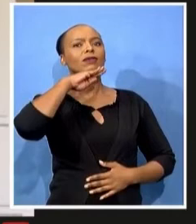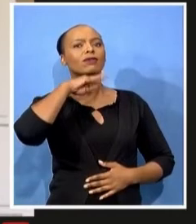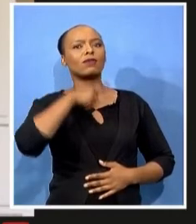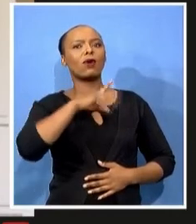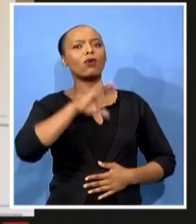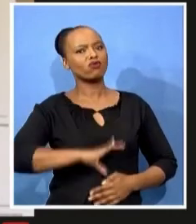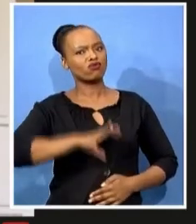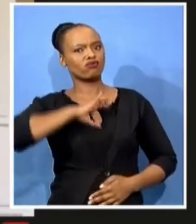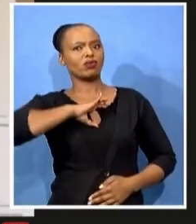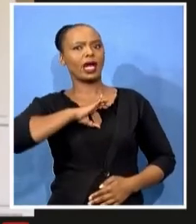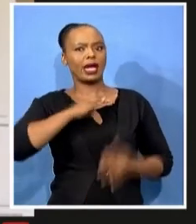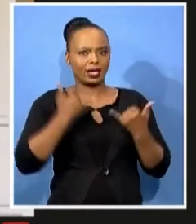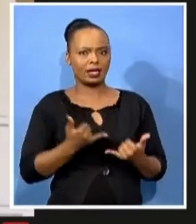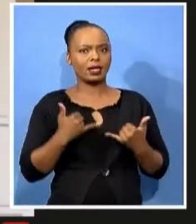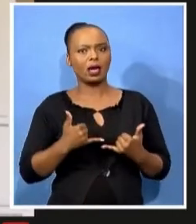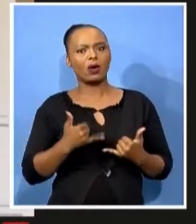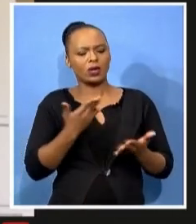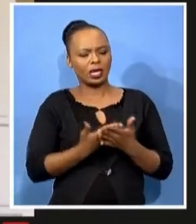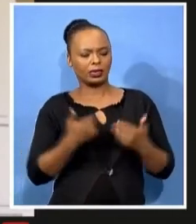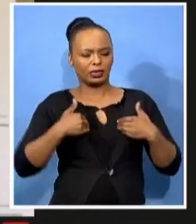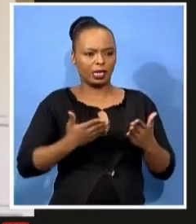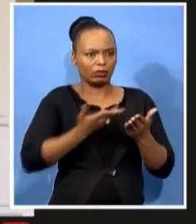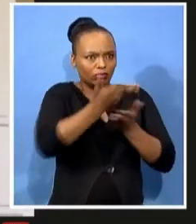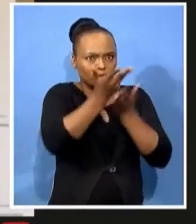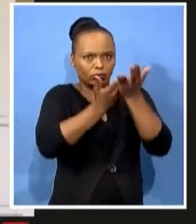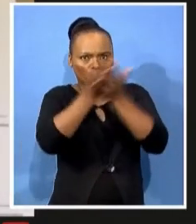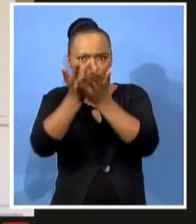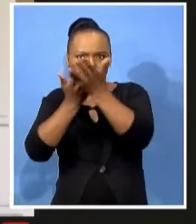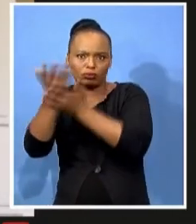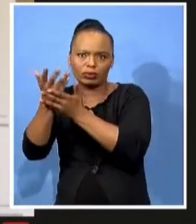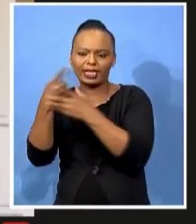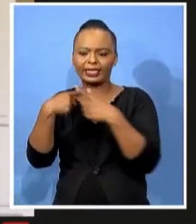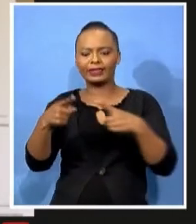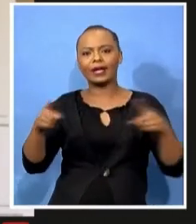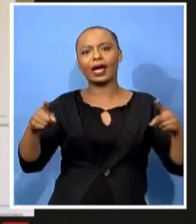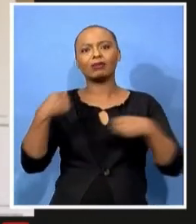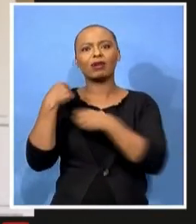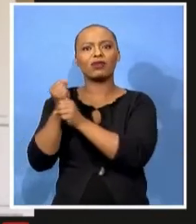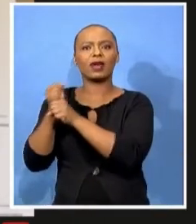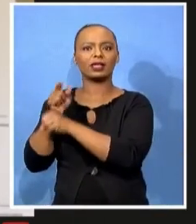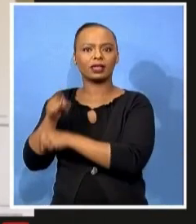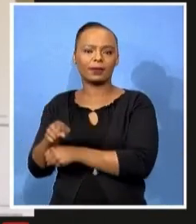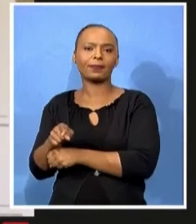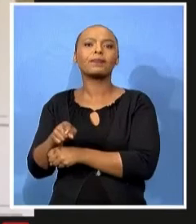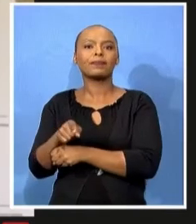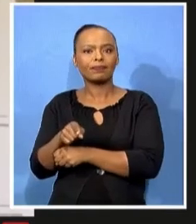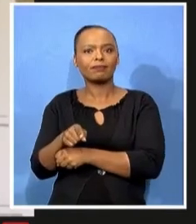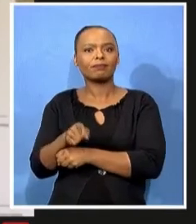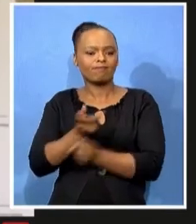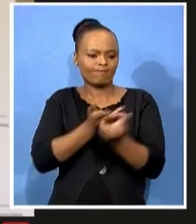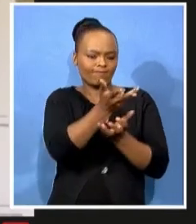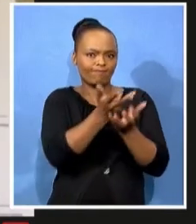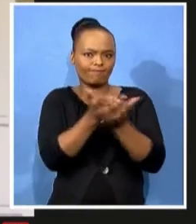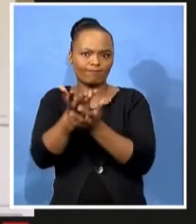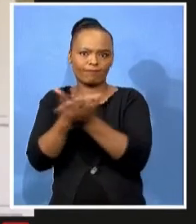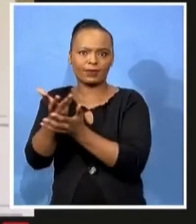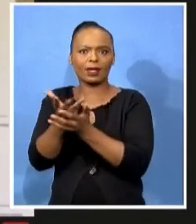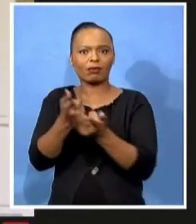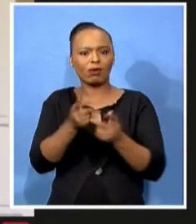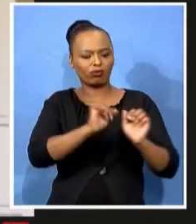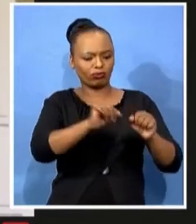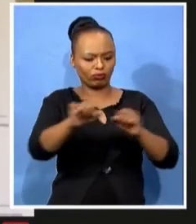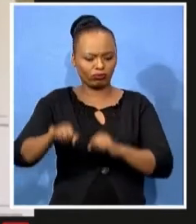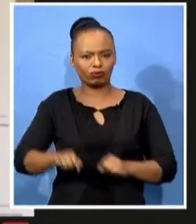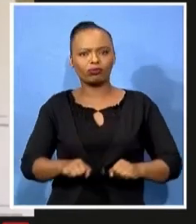various manufacturers. So there have been engagements on a bilateral basis with various manufacturers. There's been